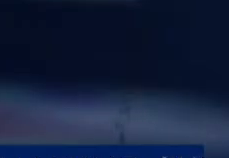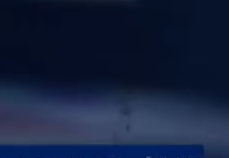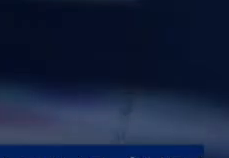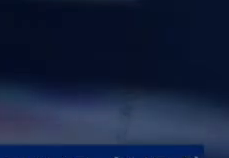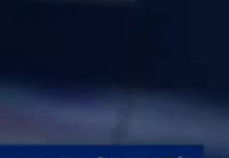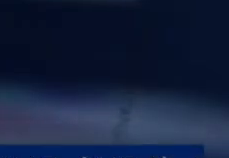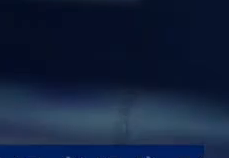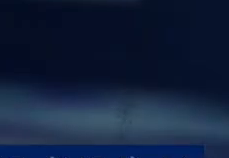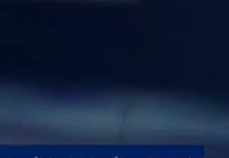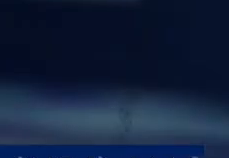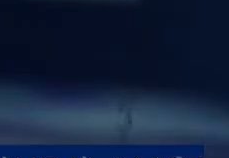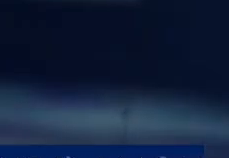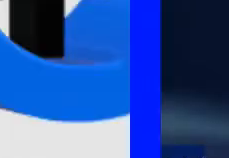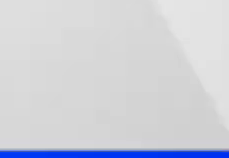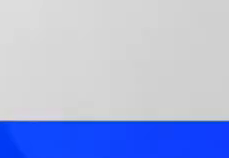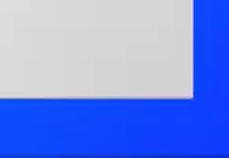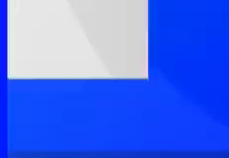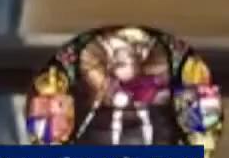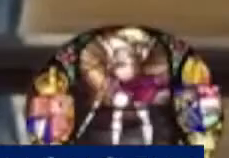war and terror.